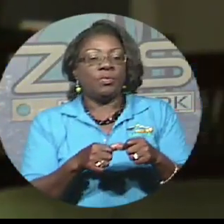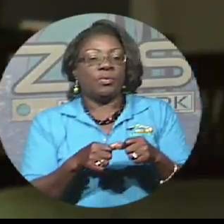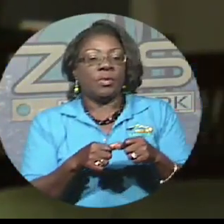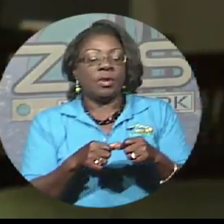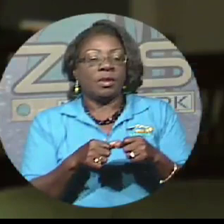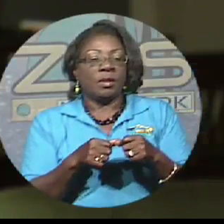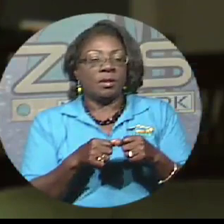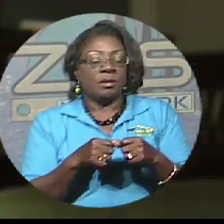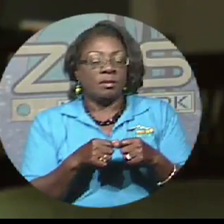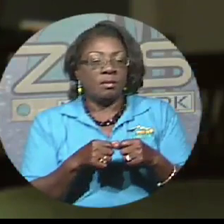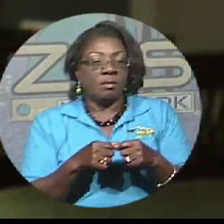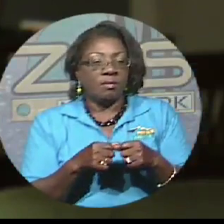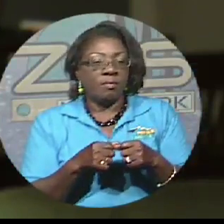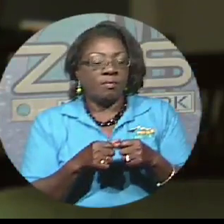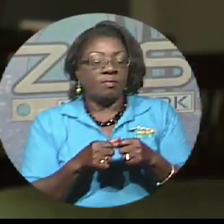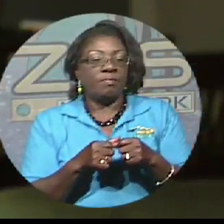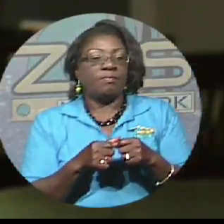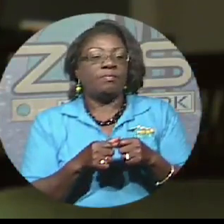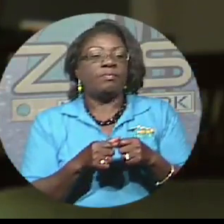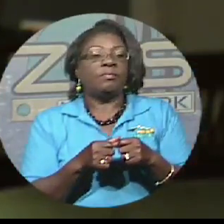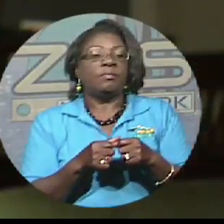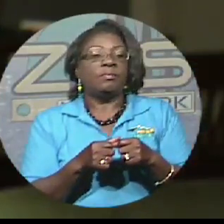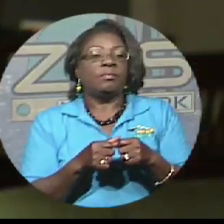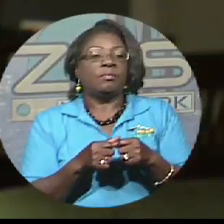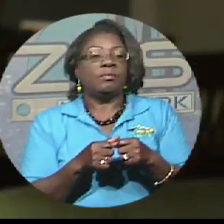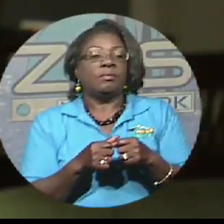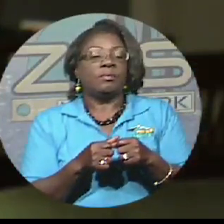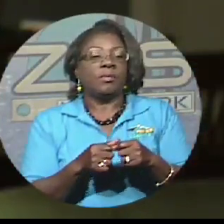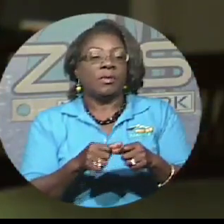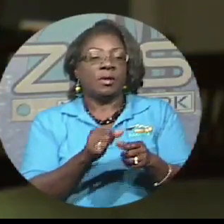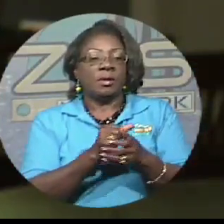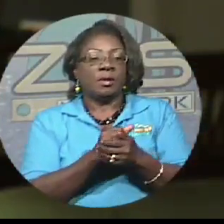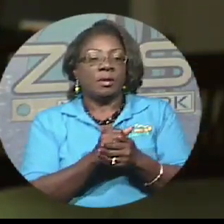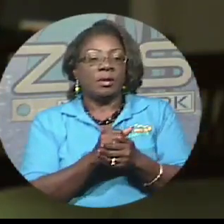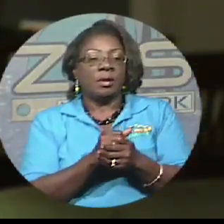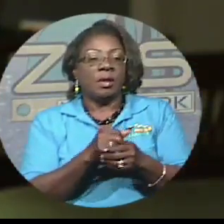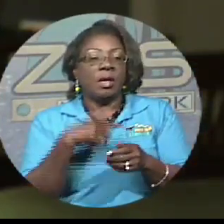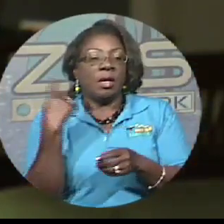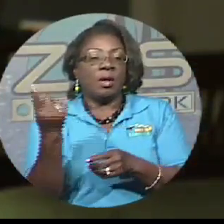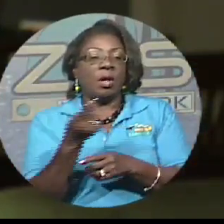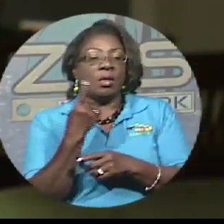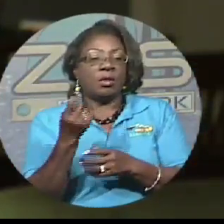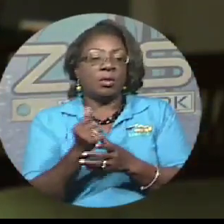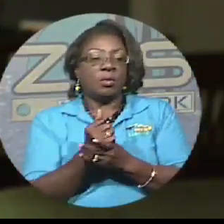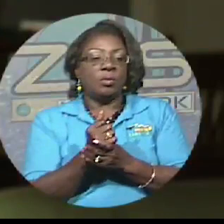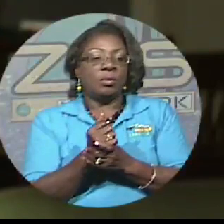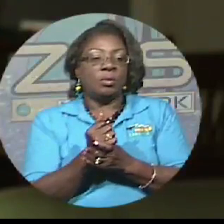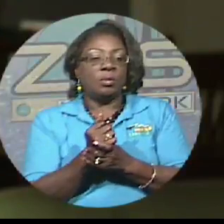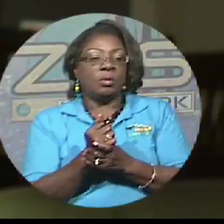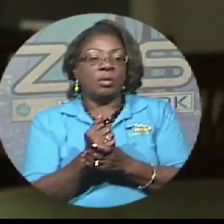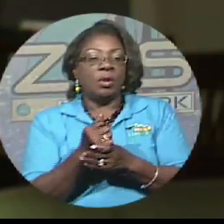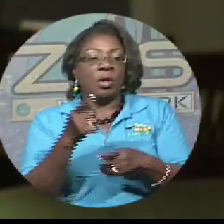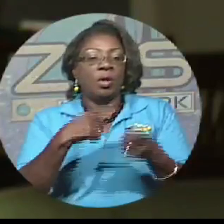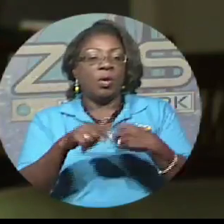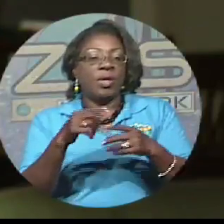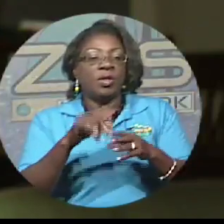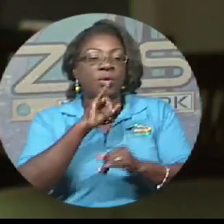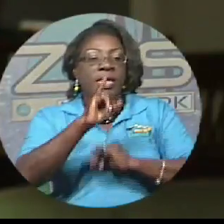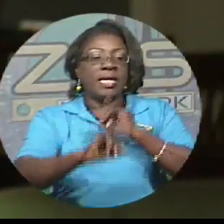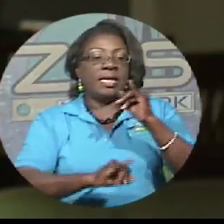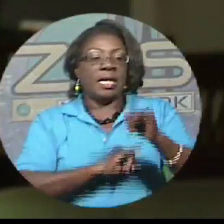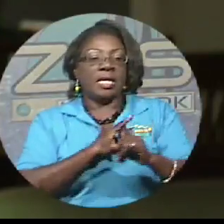is a matter you really have to get resolved, and that we're strong on the point. And also, going to the